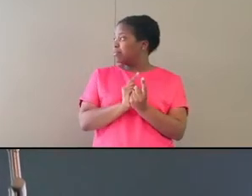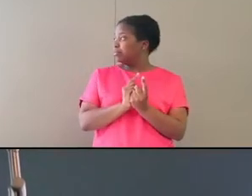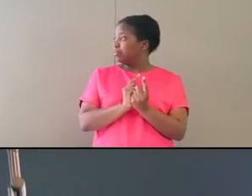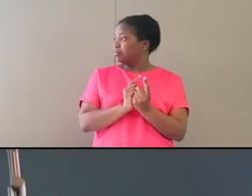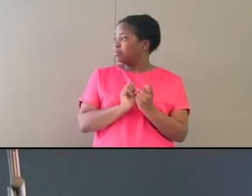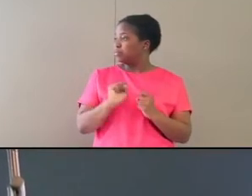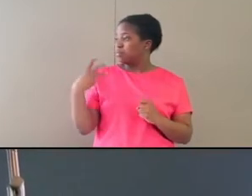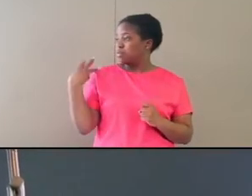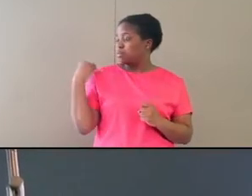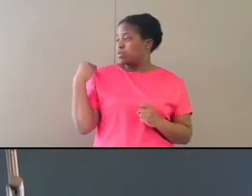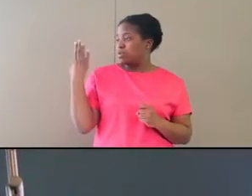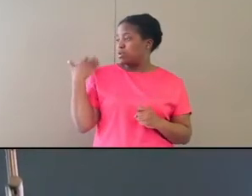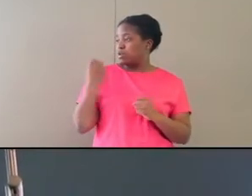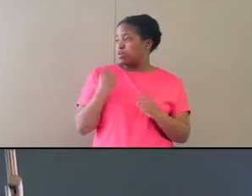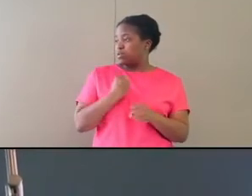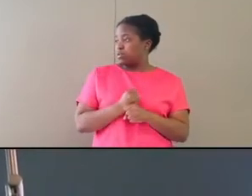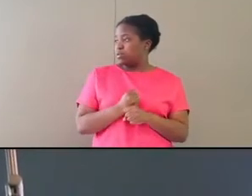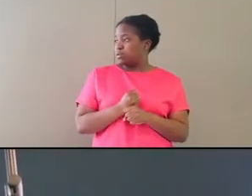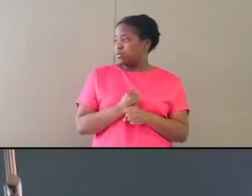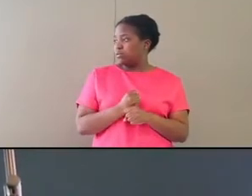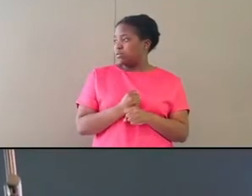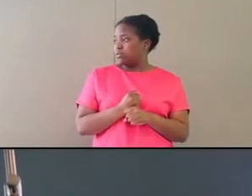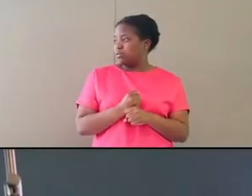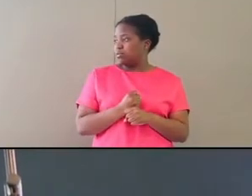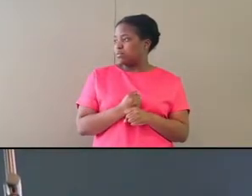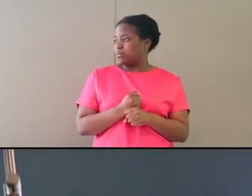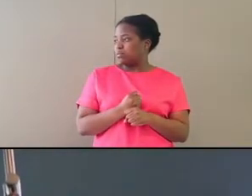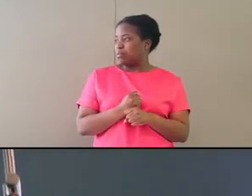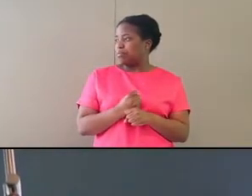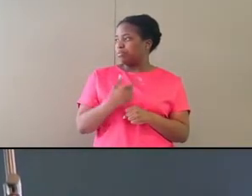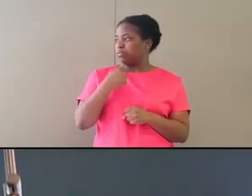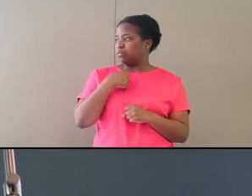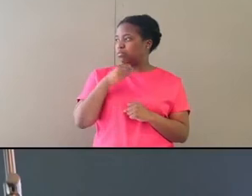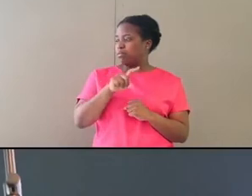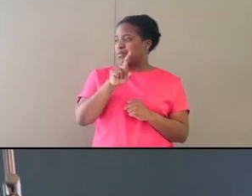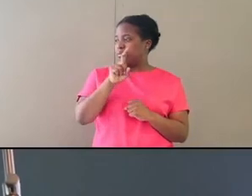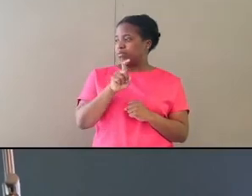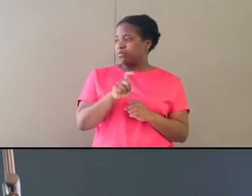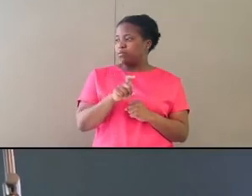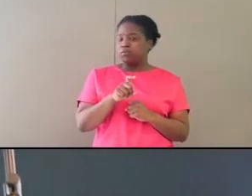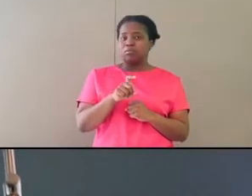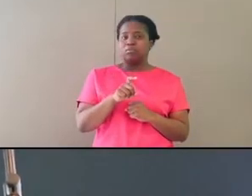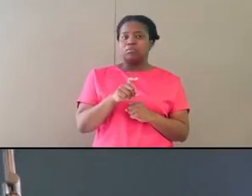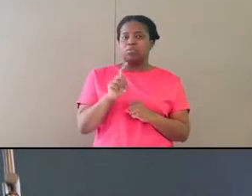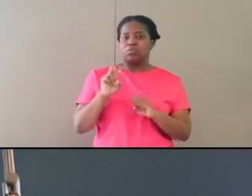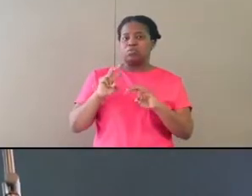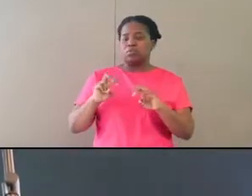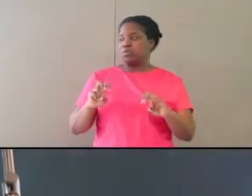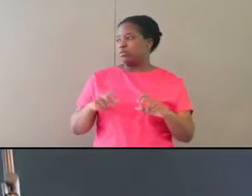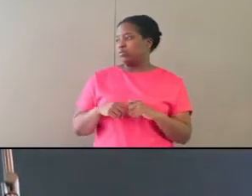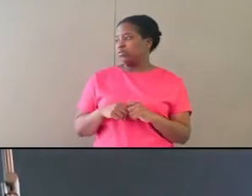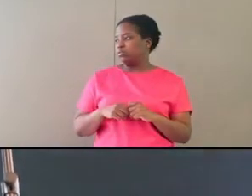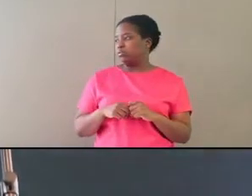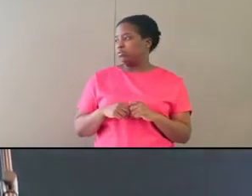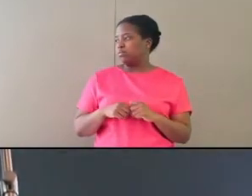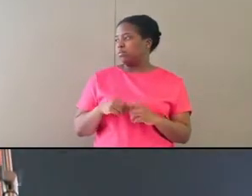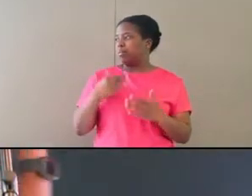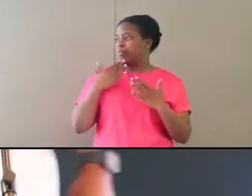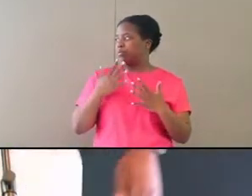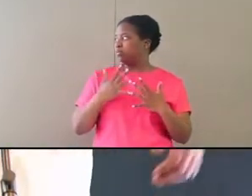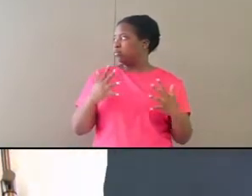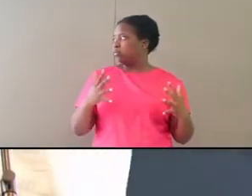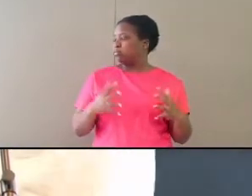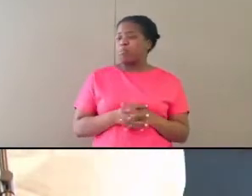Honourable Minister last year, so my question went to the researchers. Thank you very much. Thank you so much.